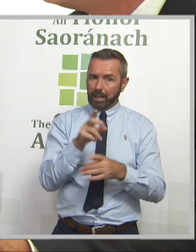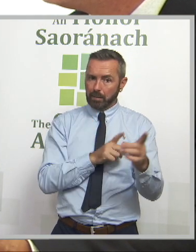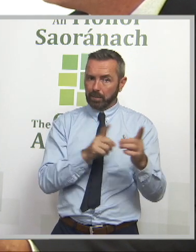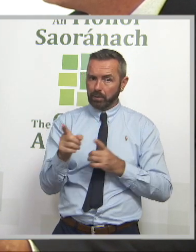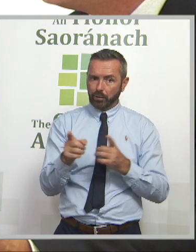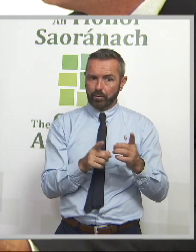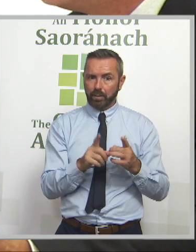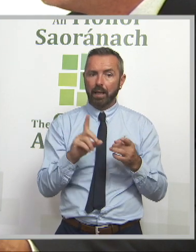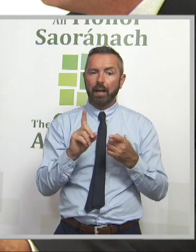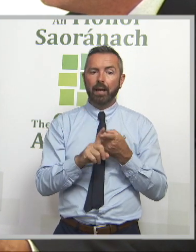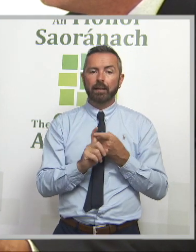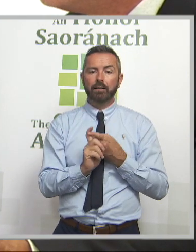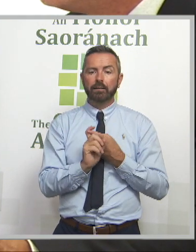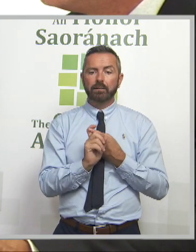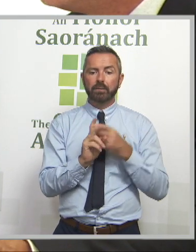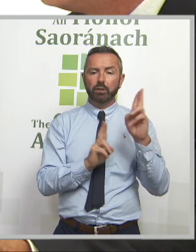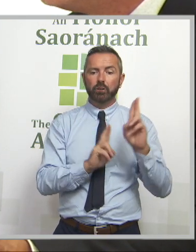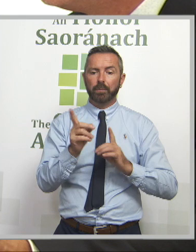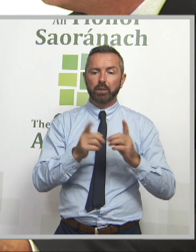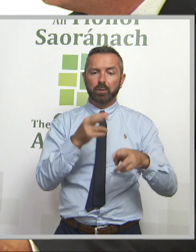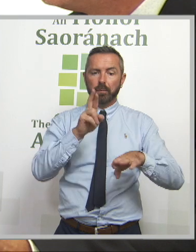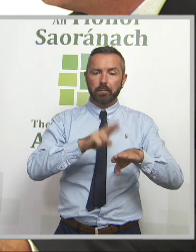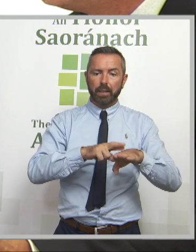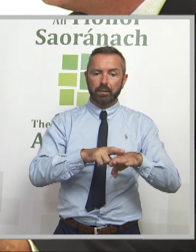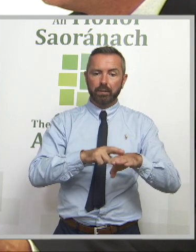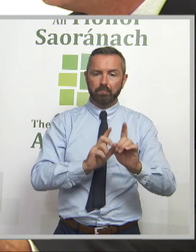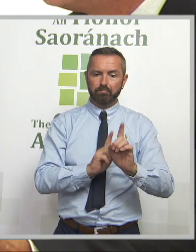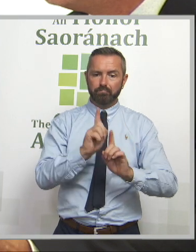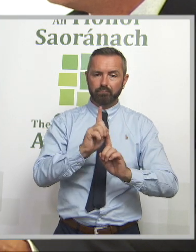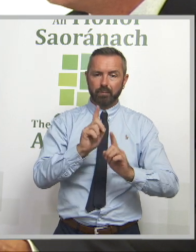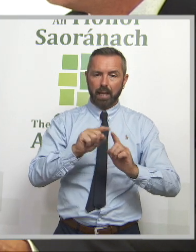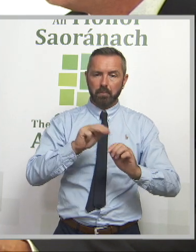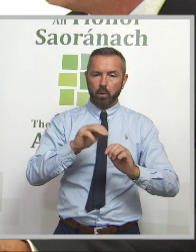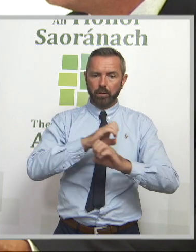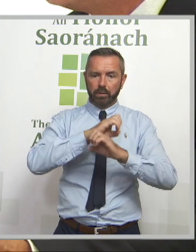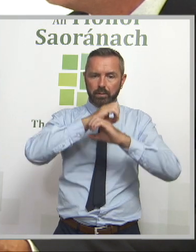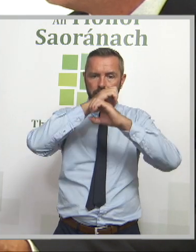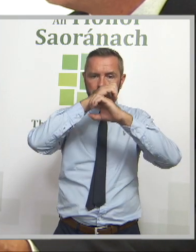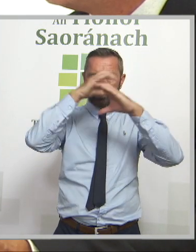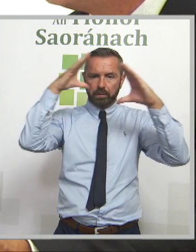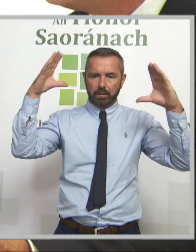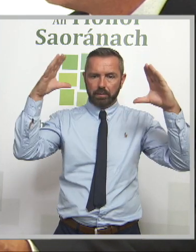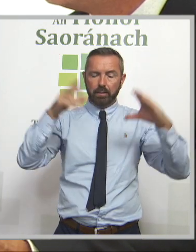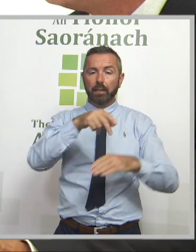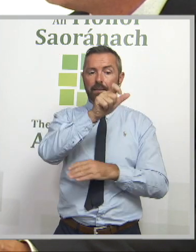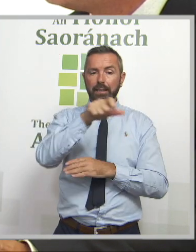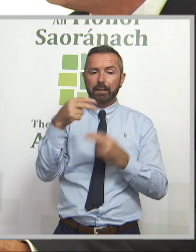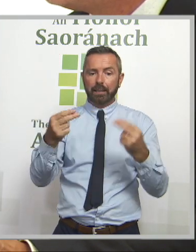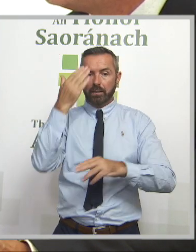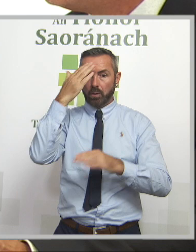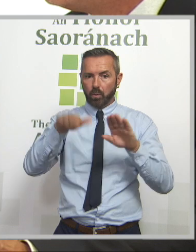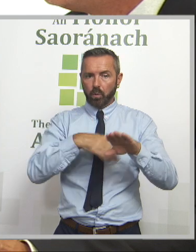I think it should be done better and clearer. But citizens need to know where they can go